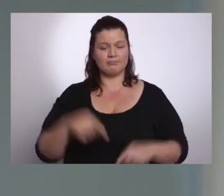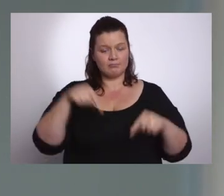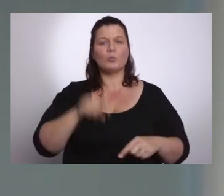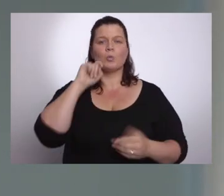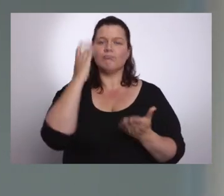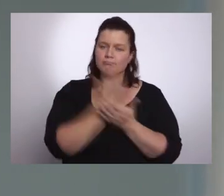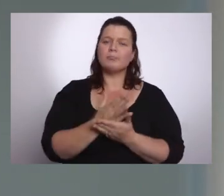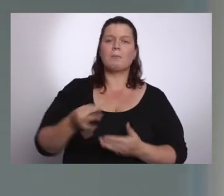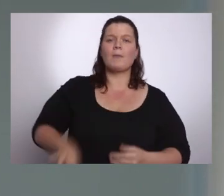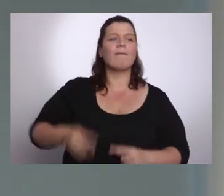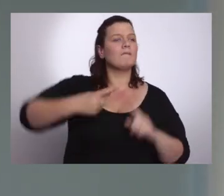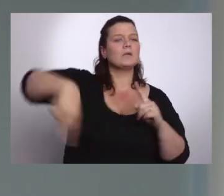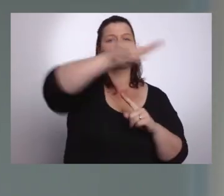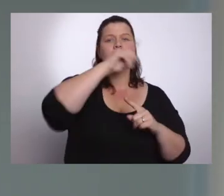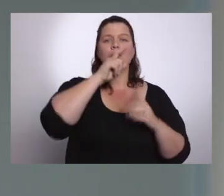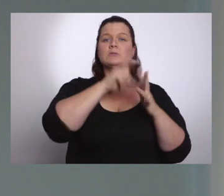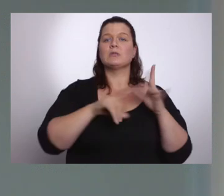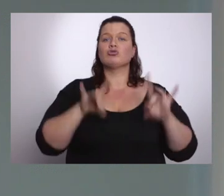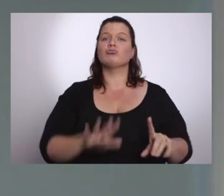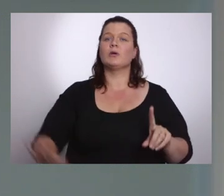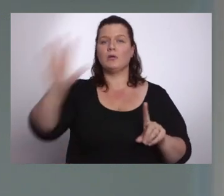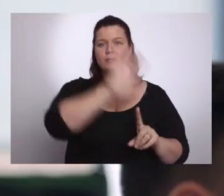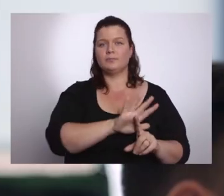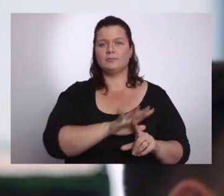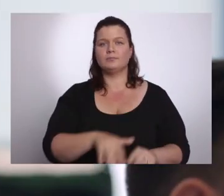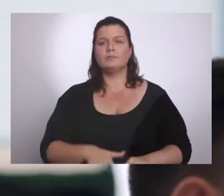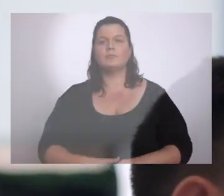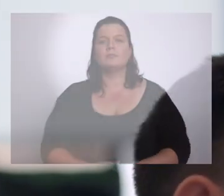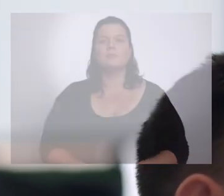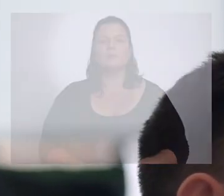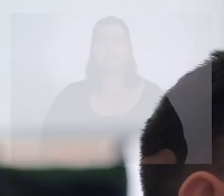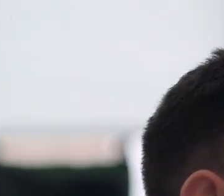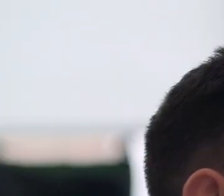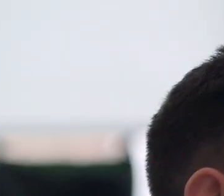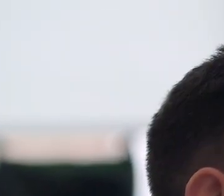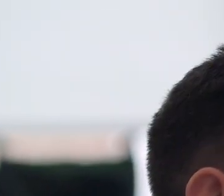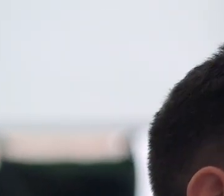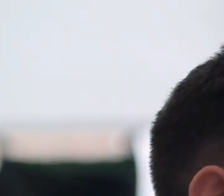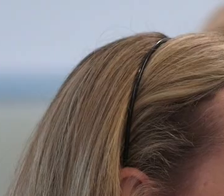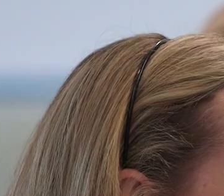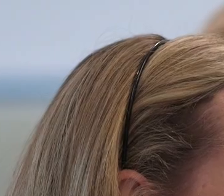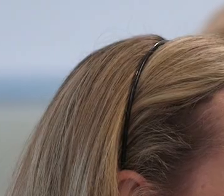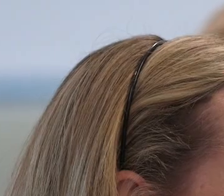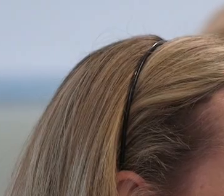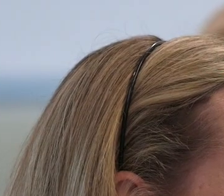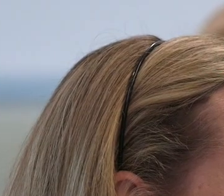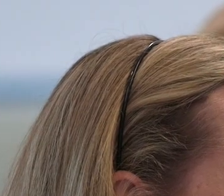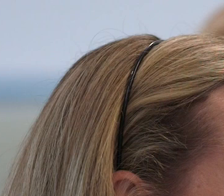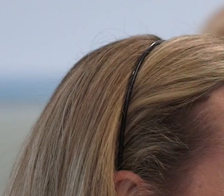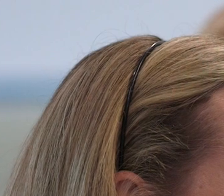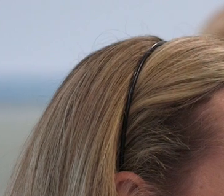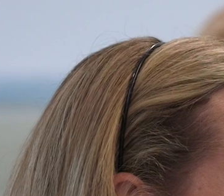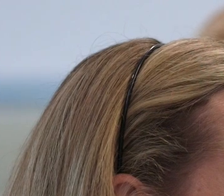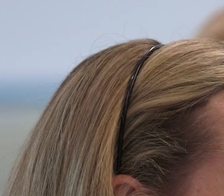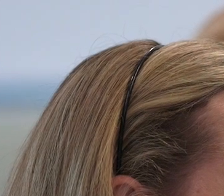unanimously thought that it was a great idea. It's ethos was sound and it will deliver